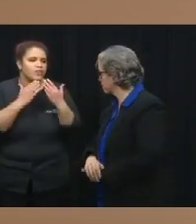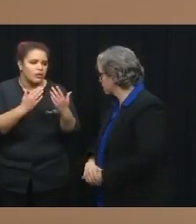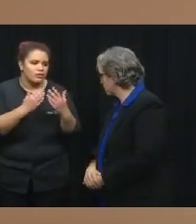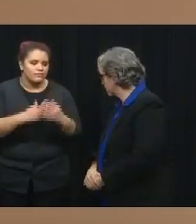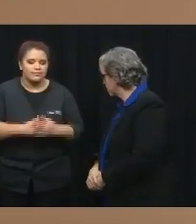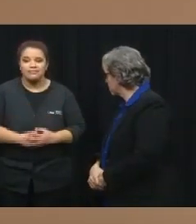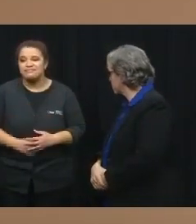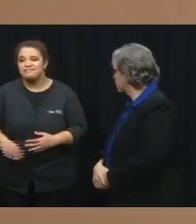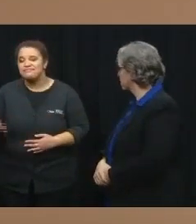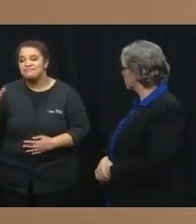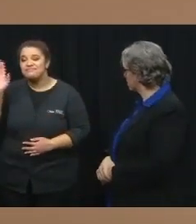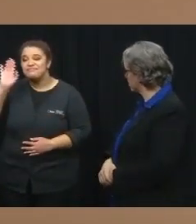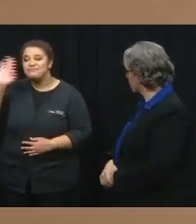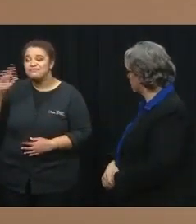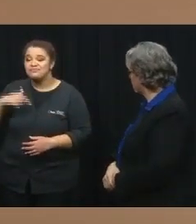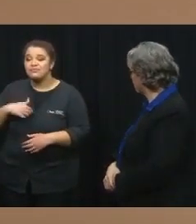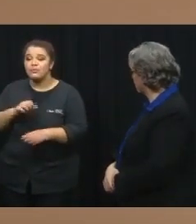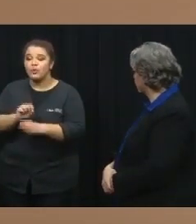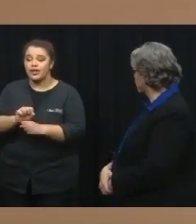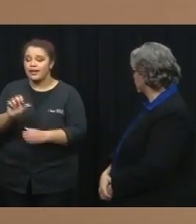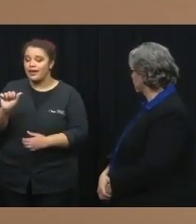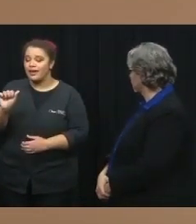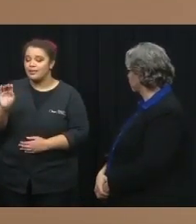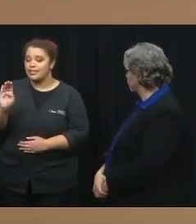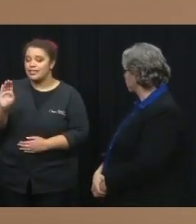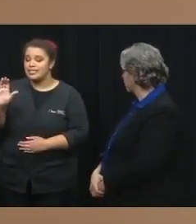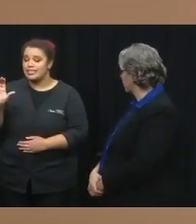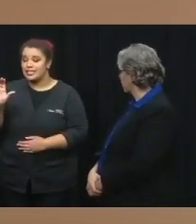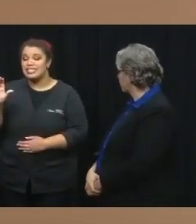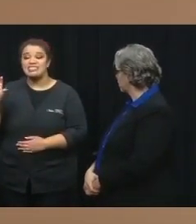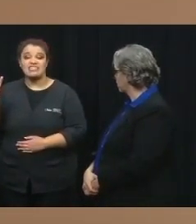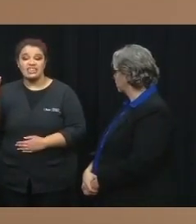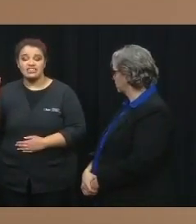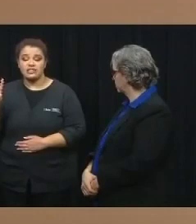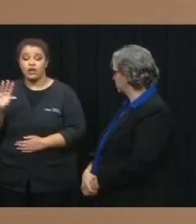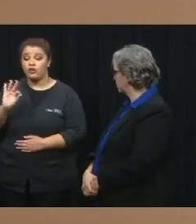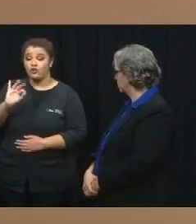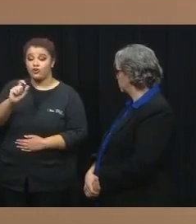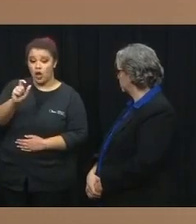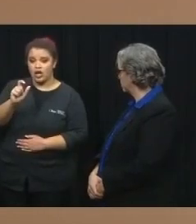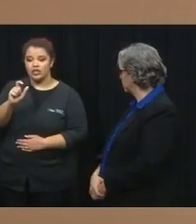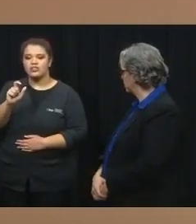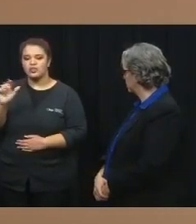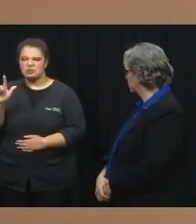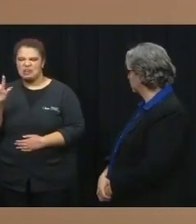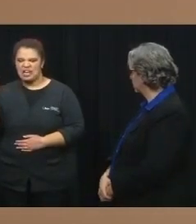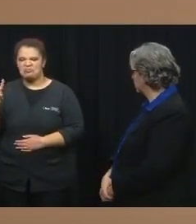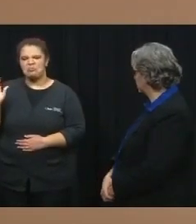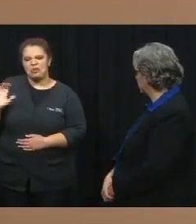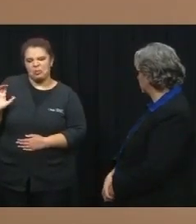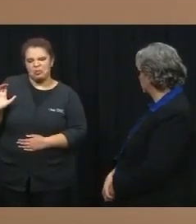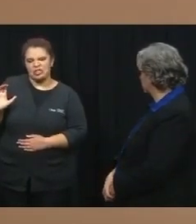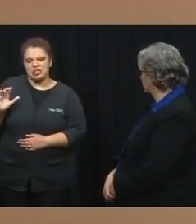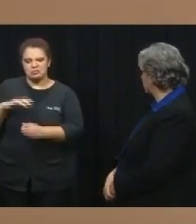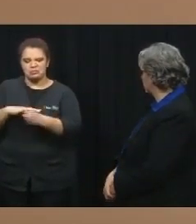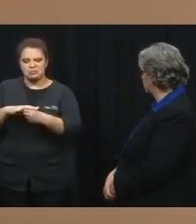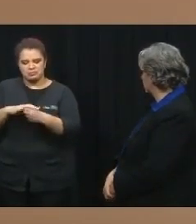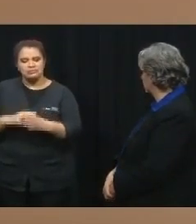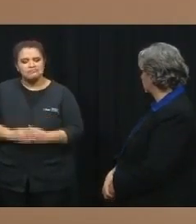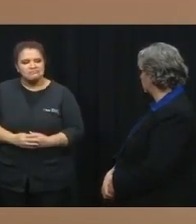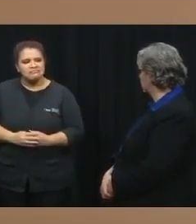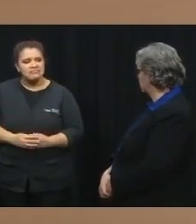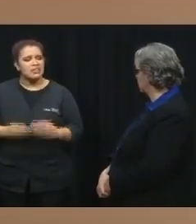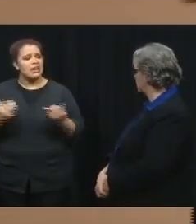Hi, Luann Stoya, ABC6, Fox 28, Columbus. I'm going to deal with a couple of economic questions